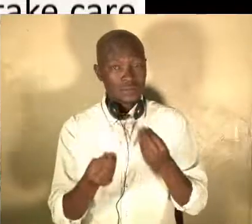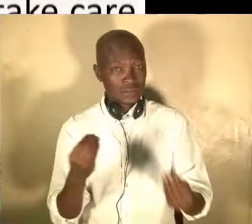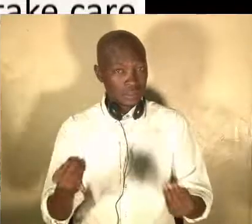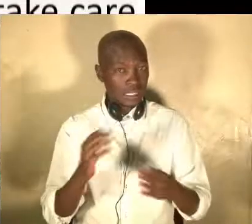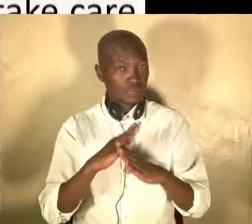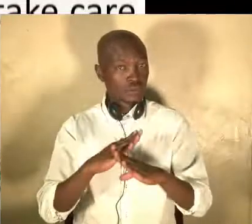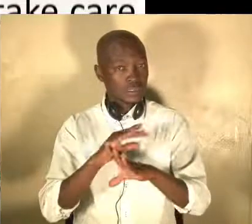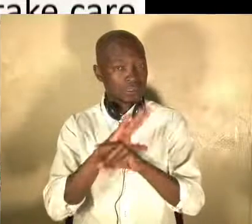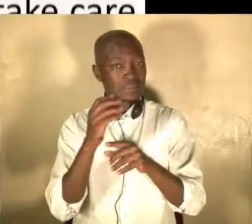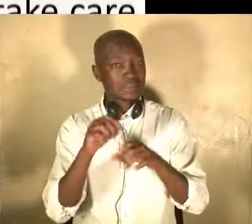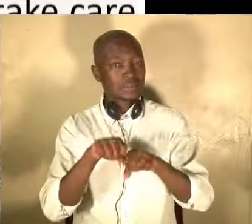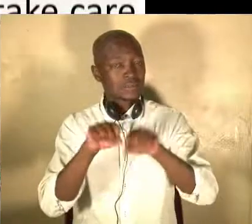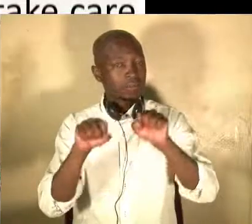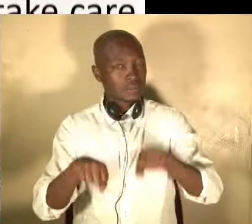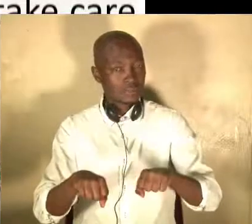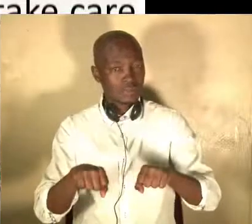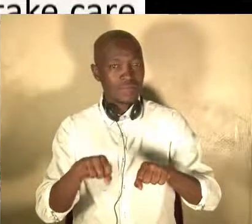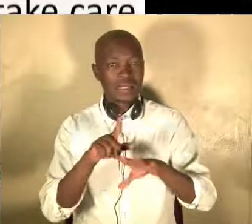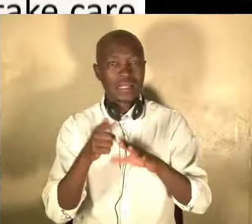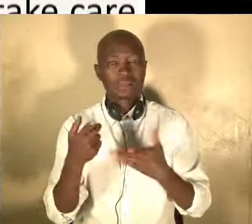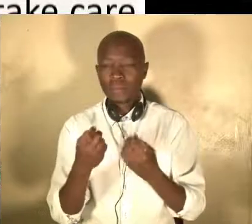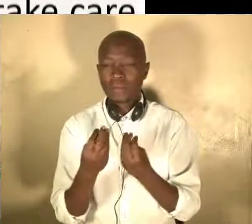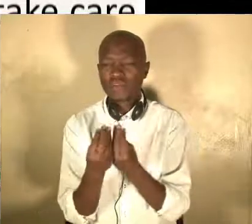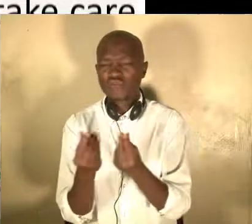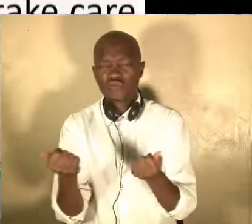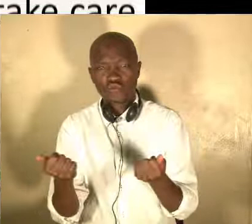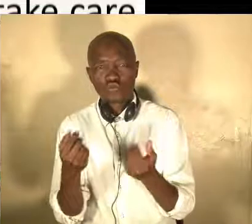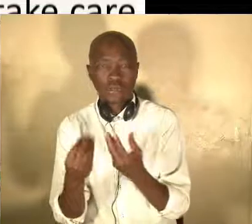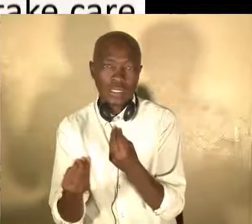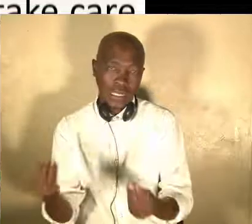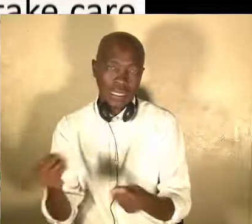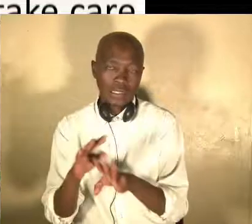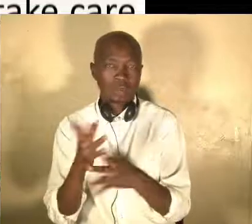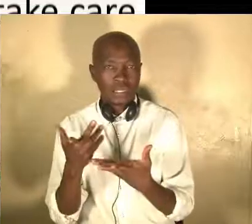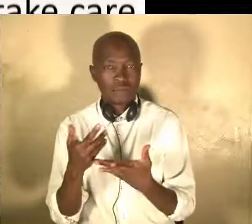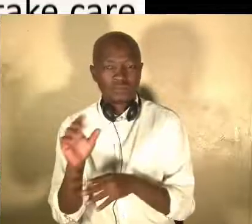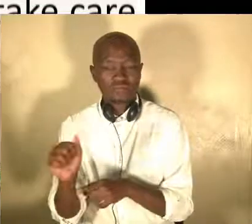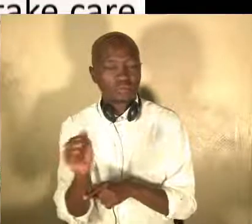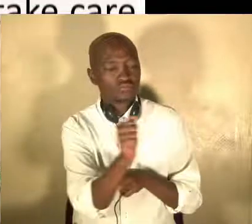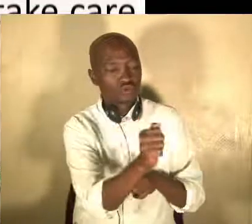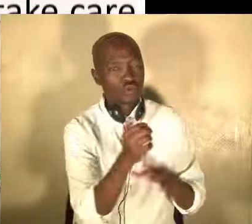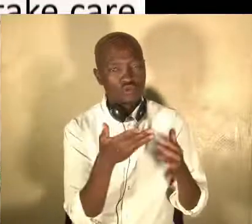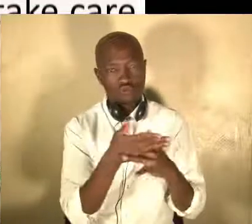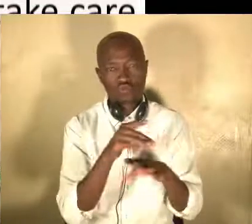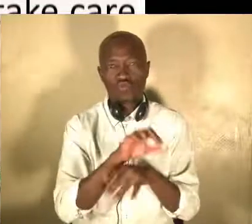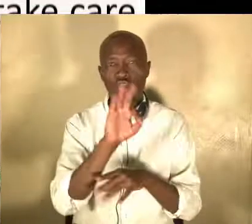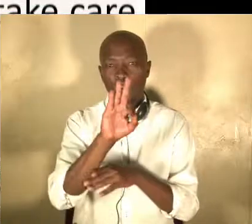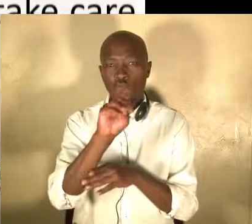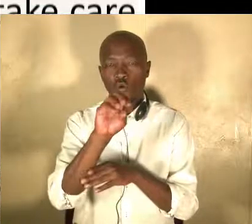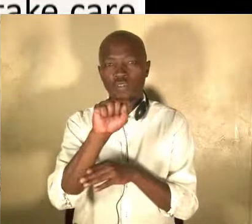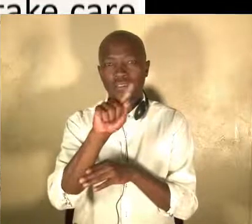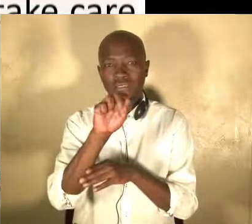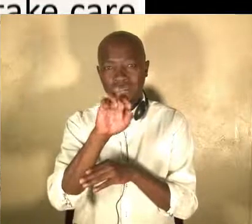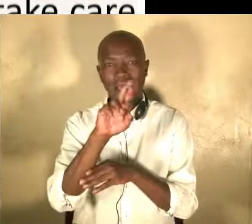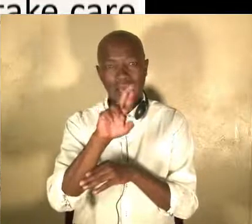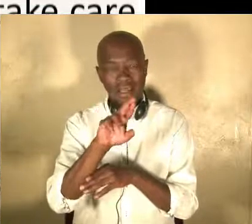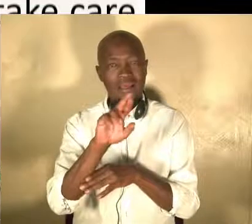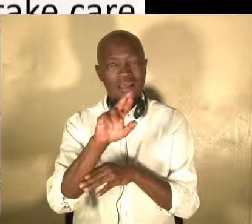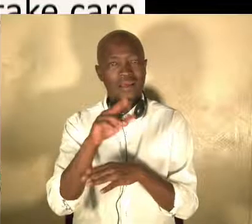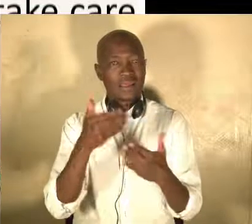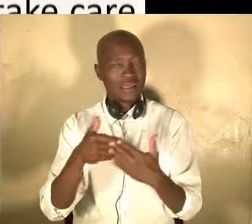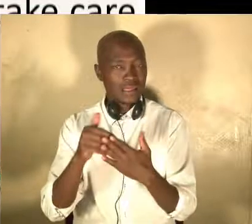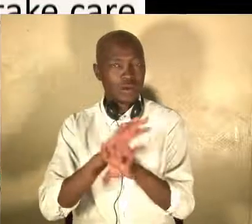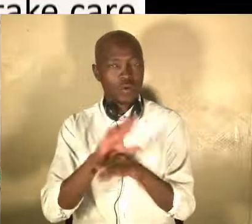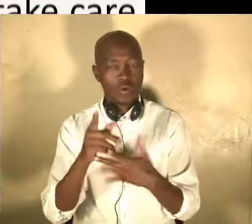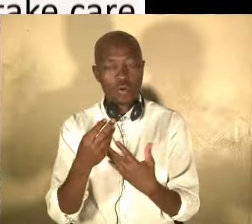there's a likelihood that lesser children may require to be placed through foster care or even child and youth care